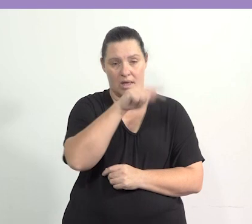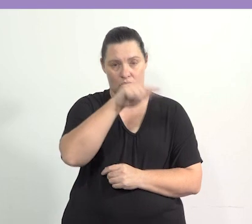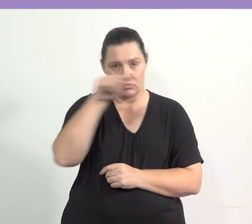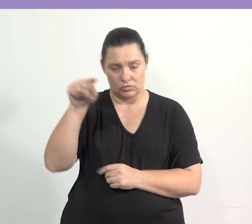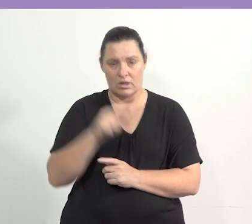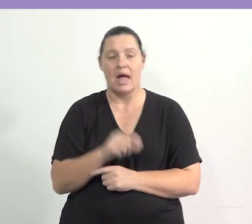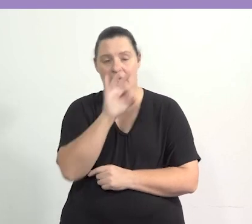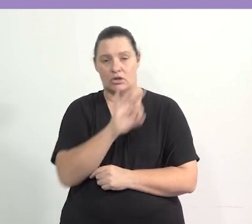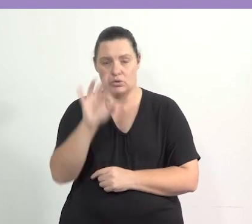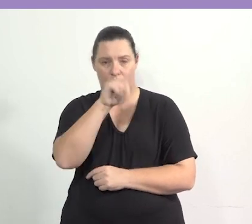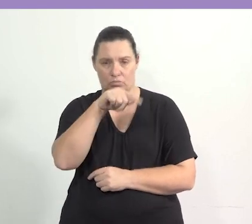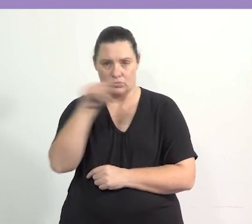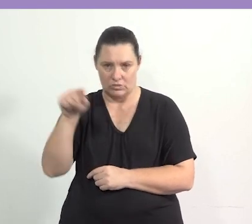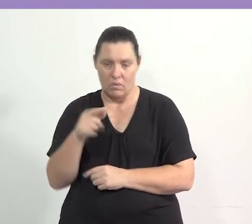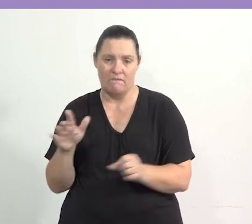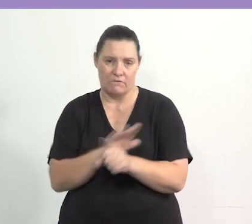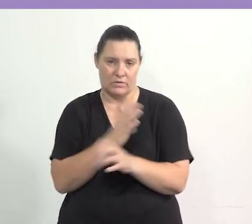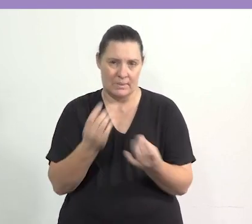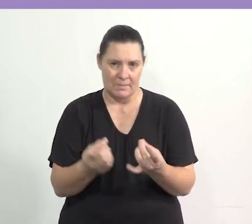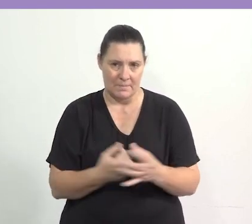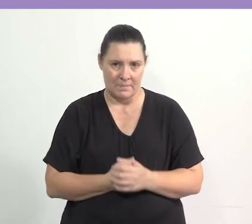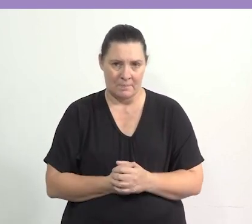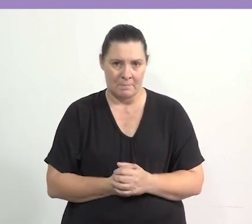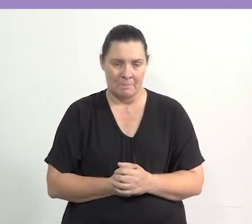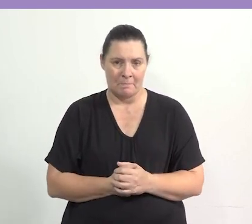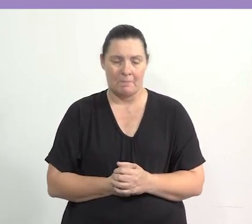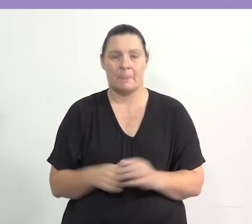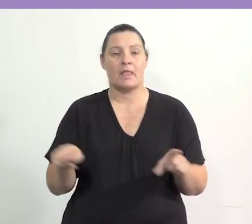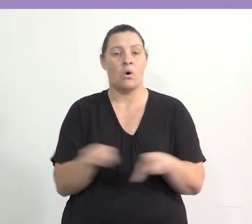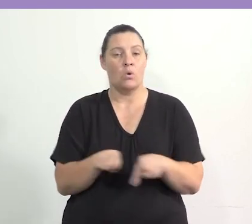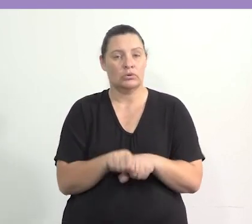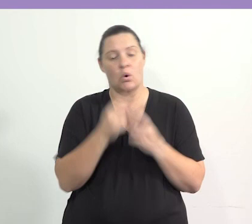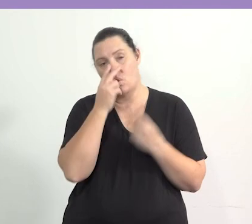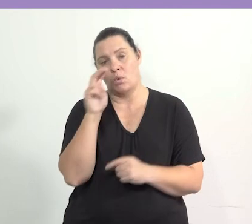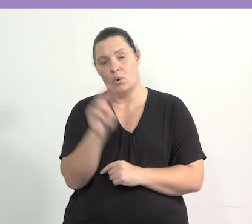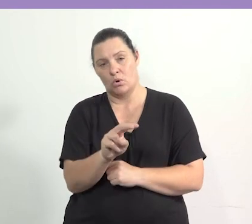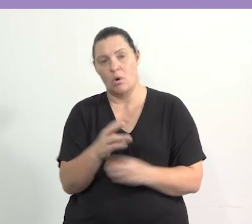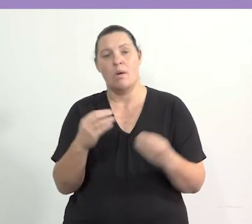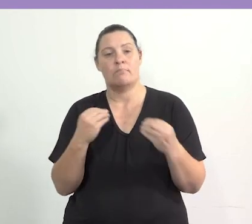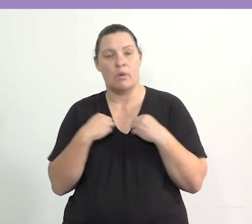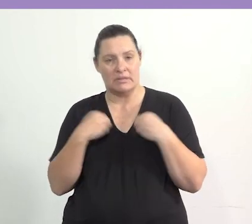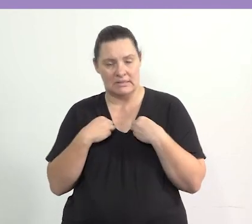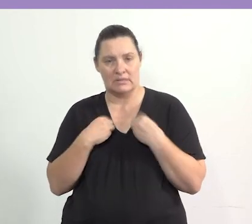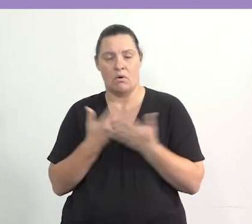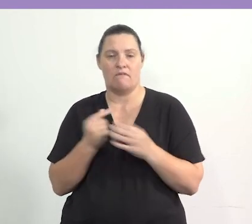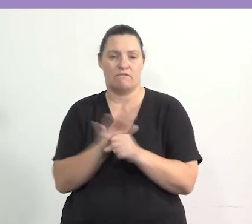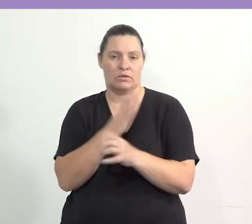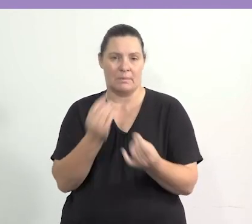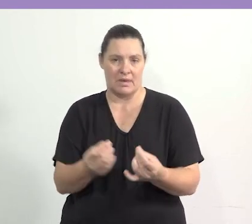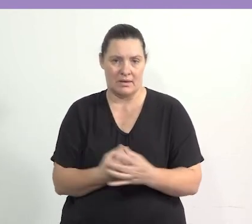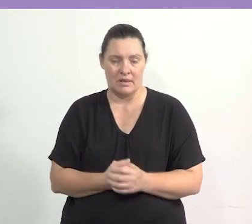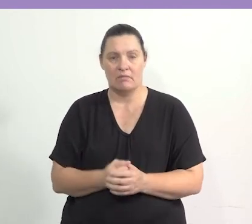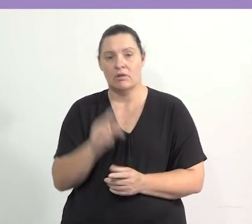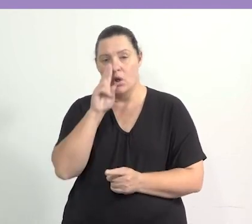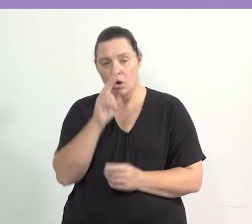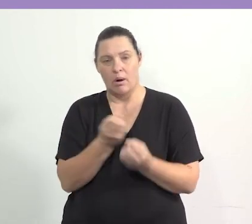and square roots of integers. We also did look at properties of integers, where